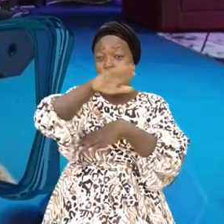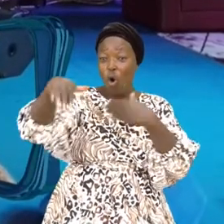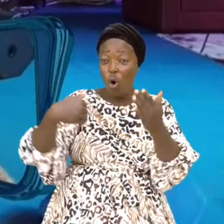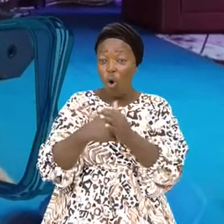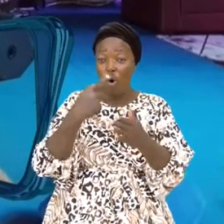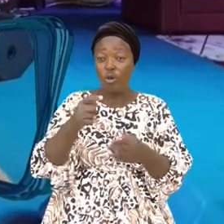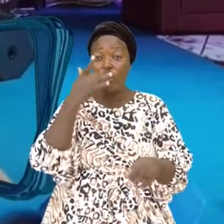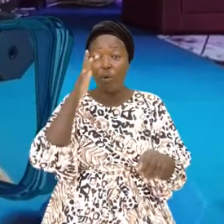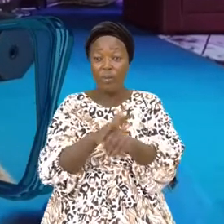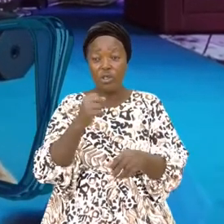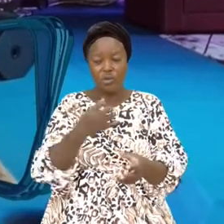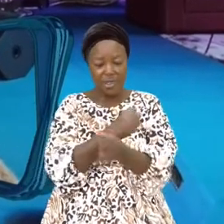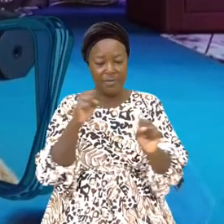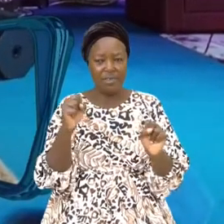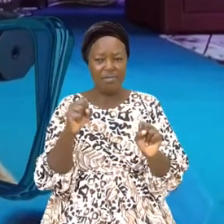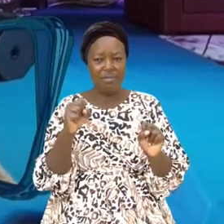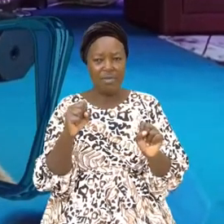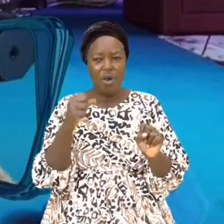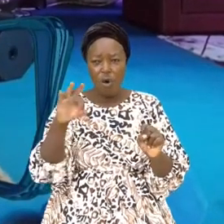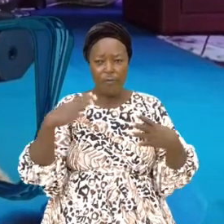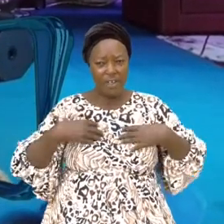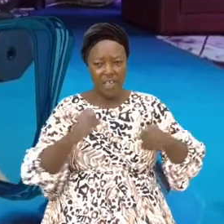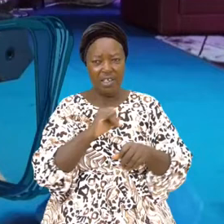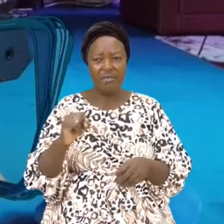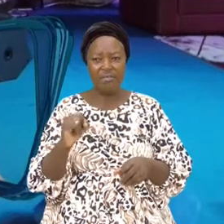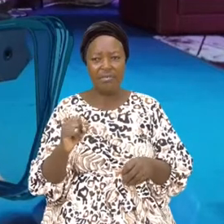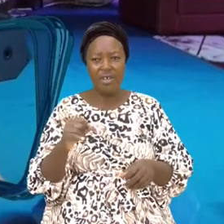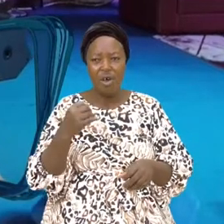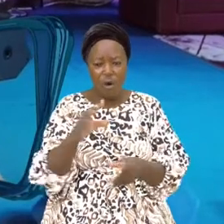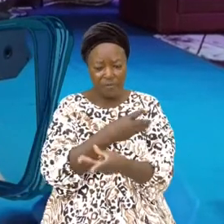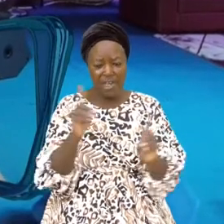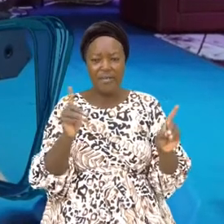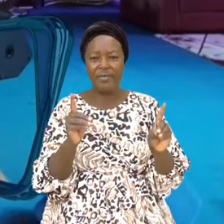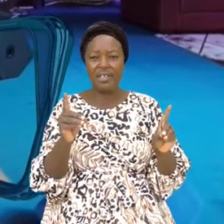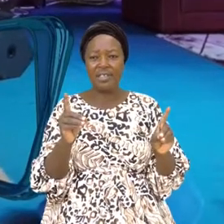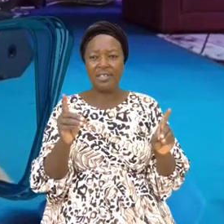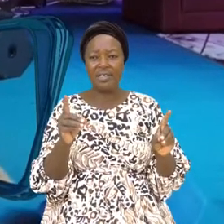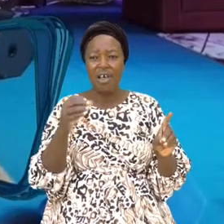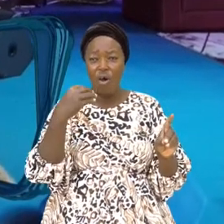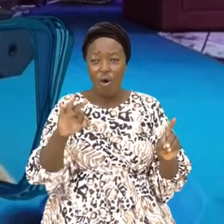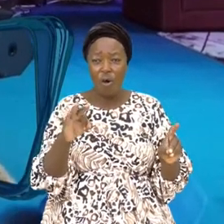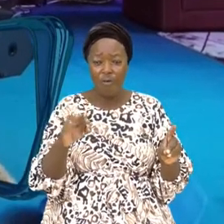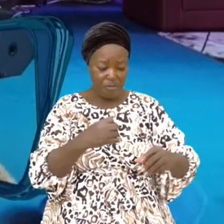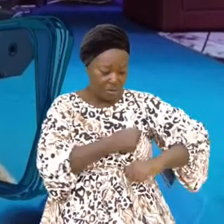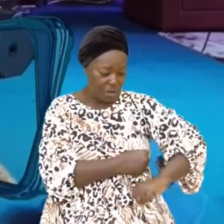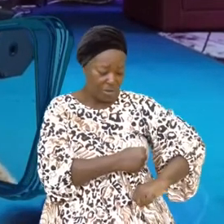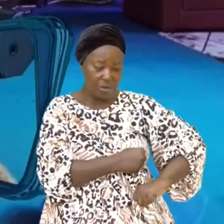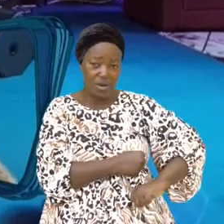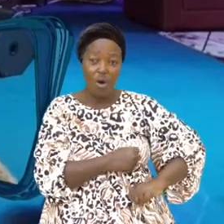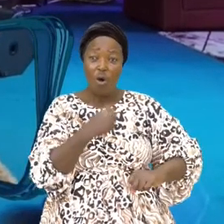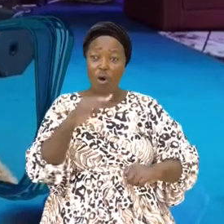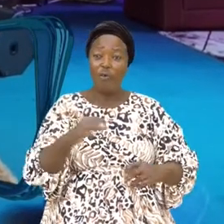promises of salvation, of healing, of deliverance, of protection,